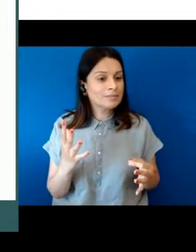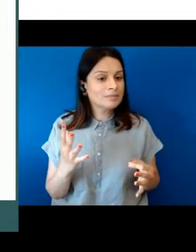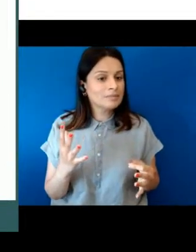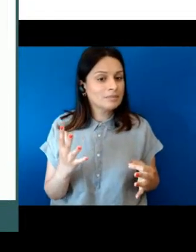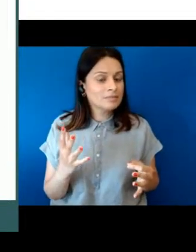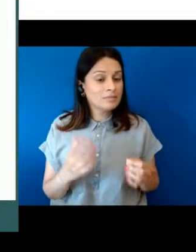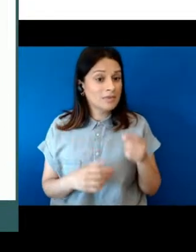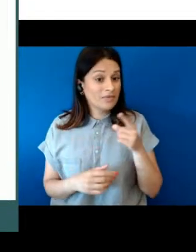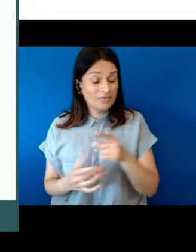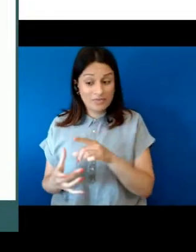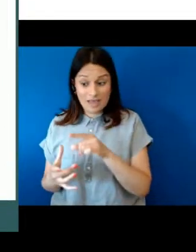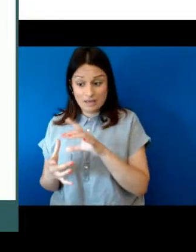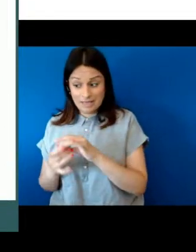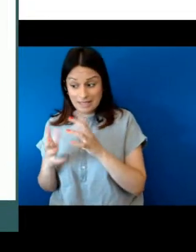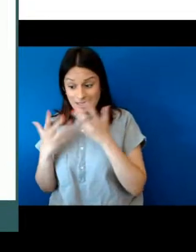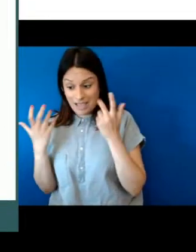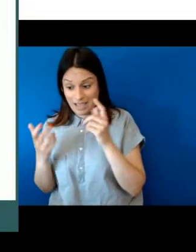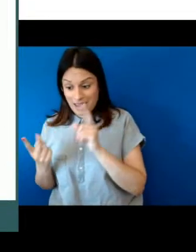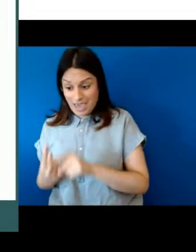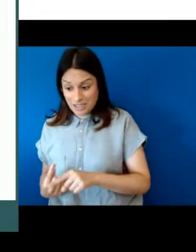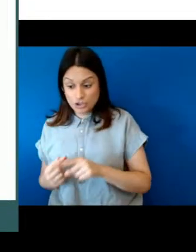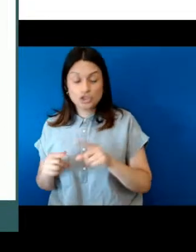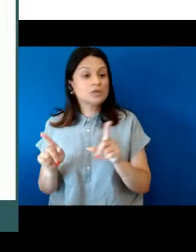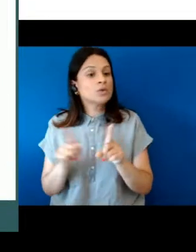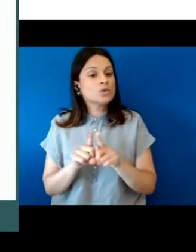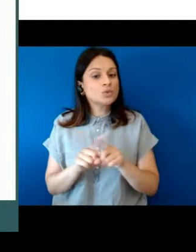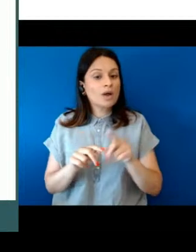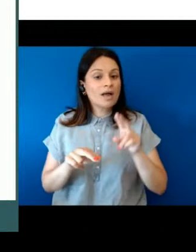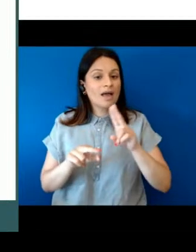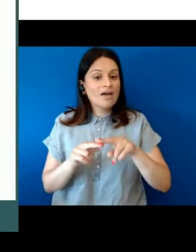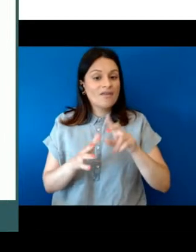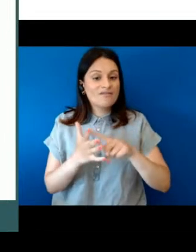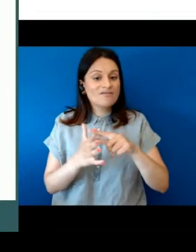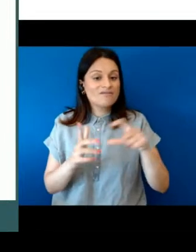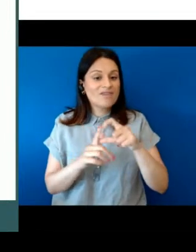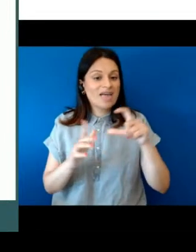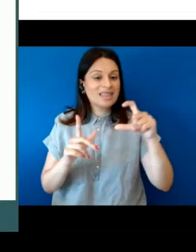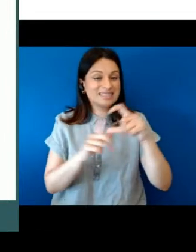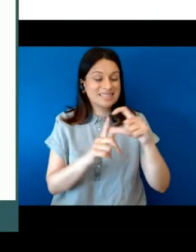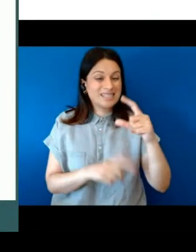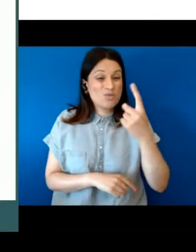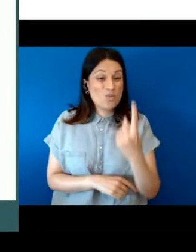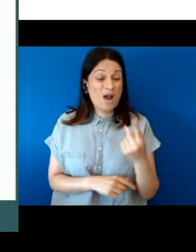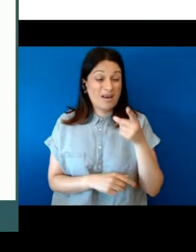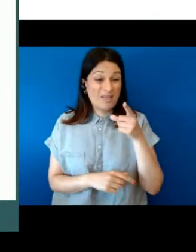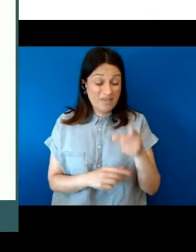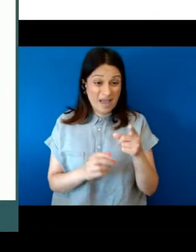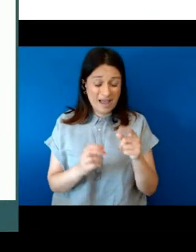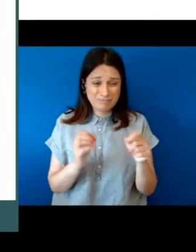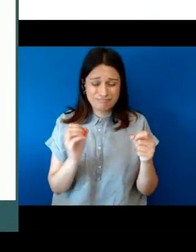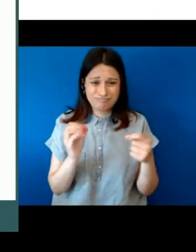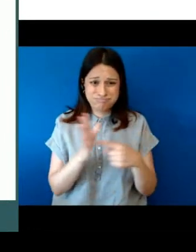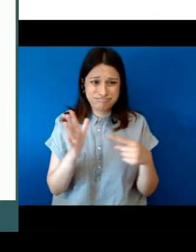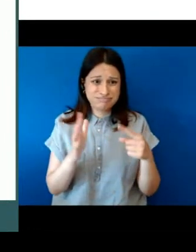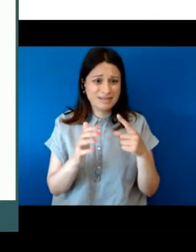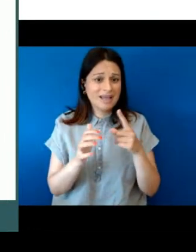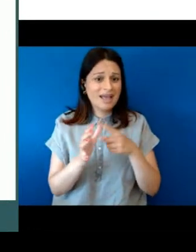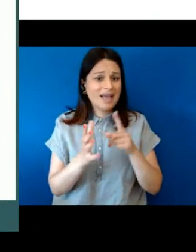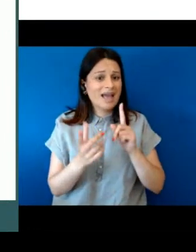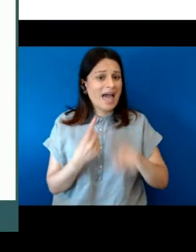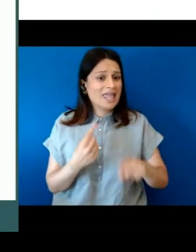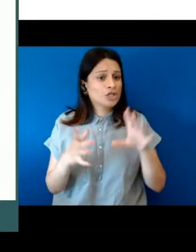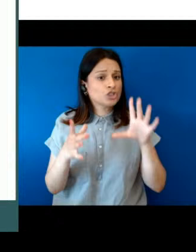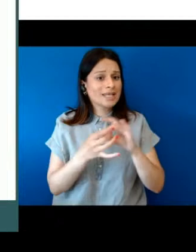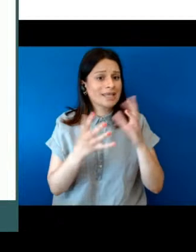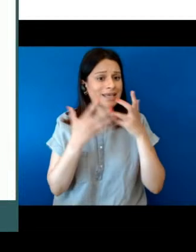allergy. To avoid the FeLD1, which is the major cat allergen, is is what